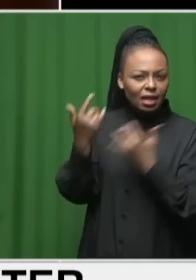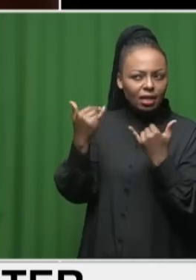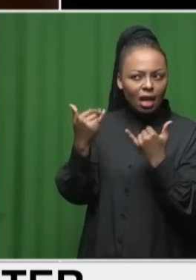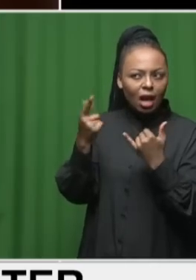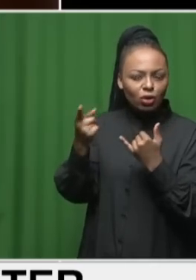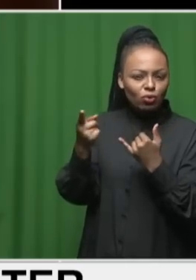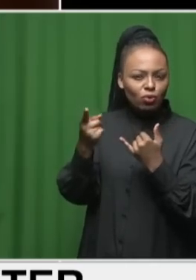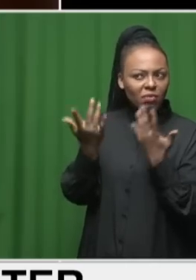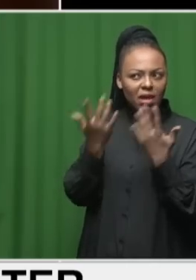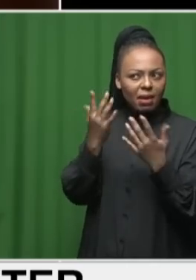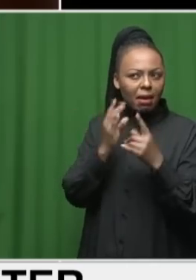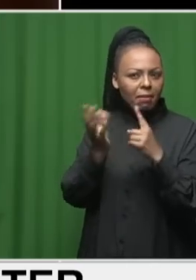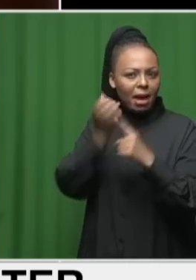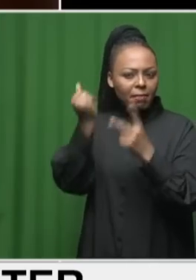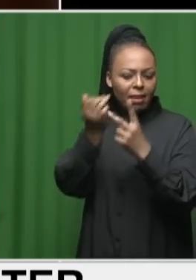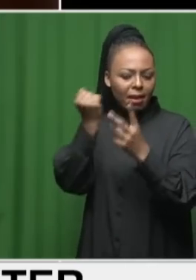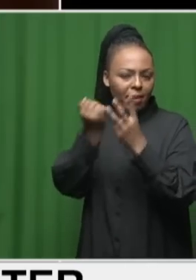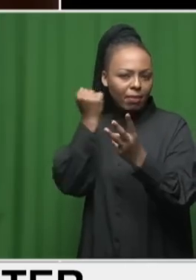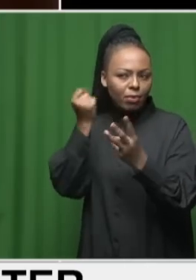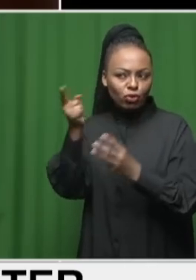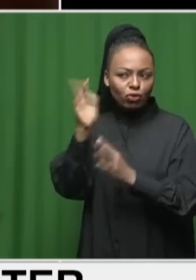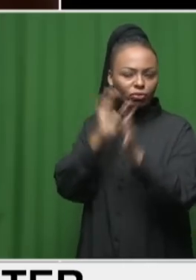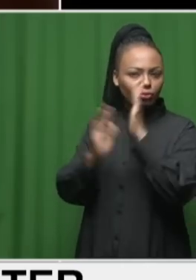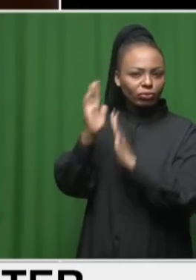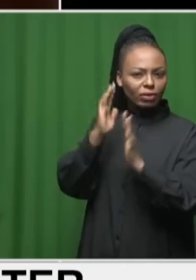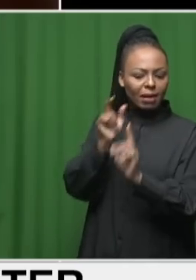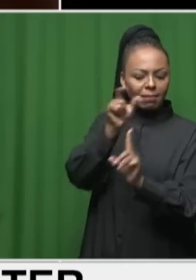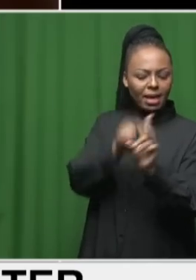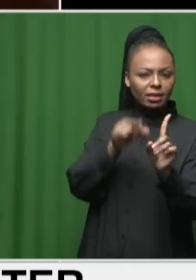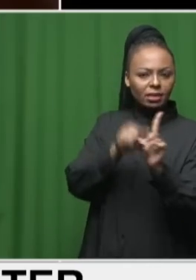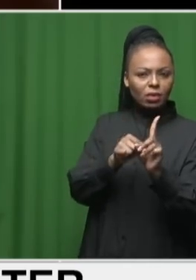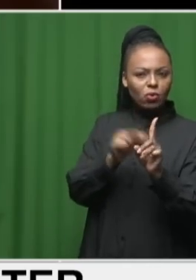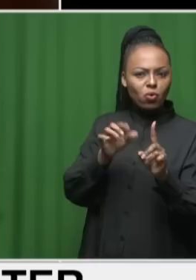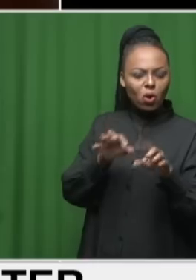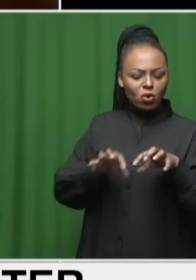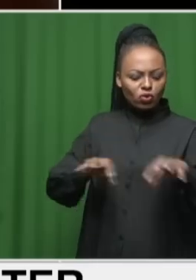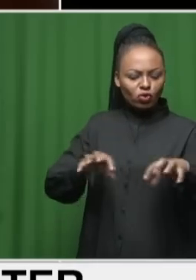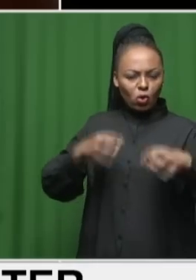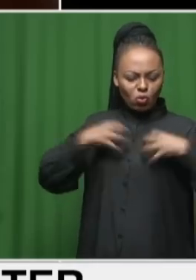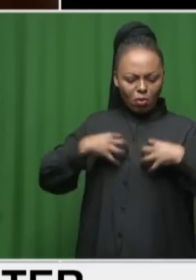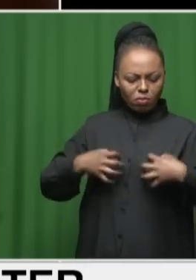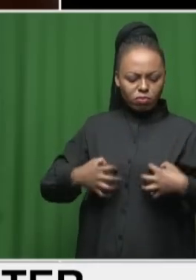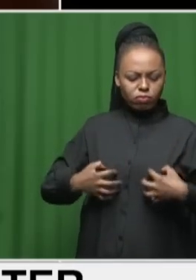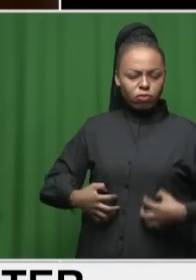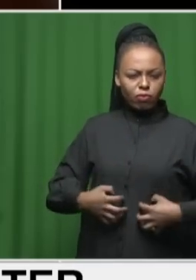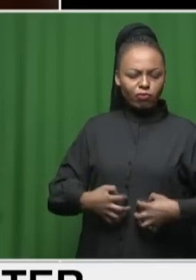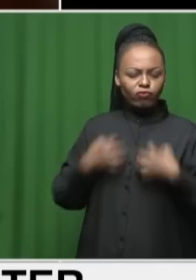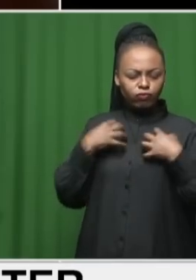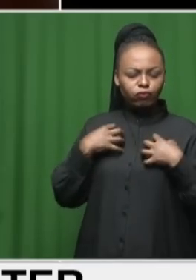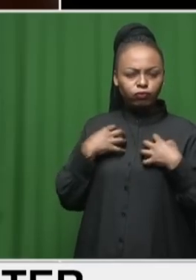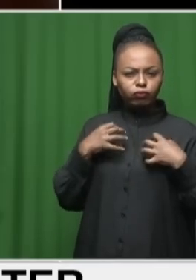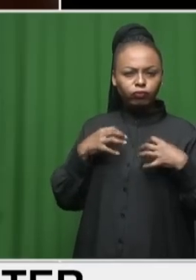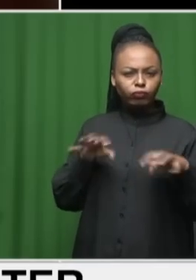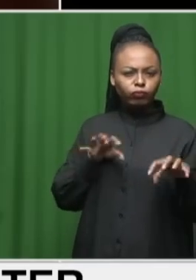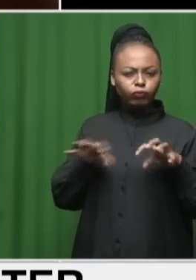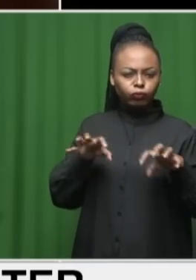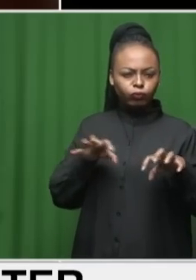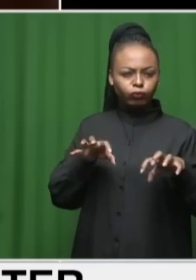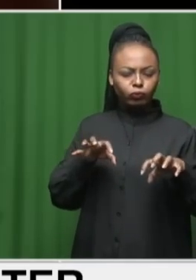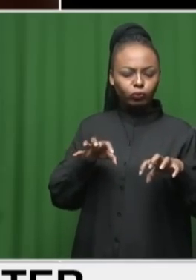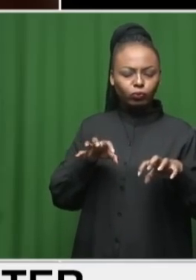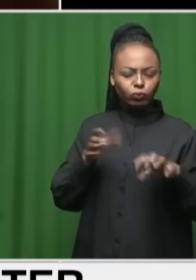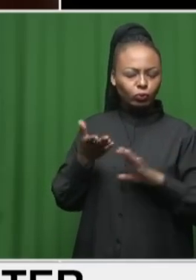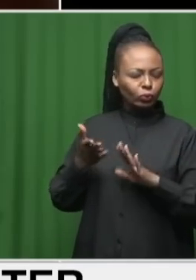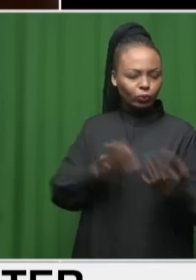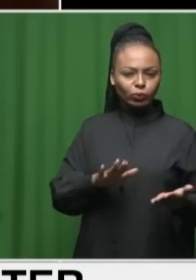you. You've just spoken about the prisoner who was choked to death. What are some of the others, just to give our viewers a sense of some